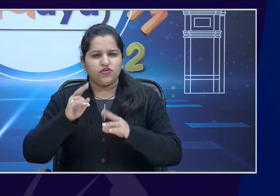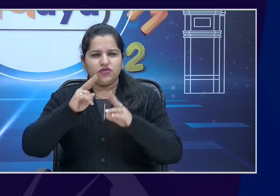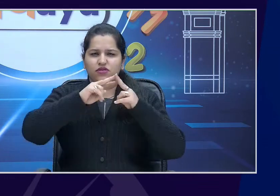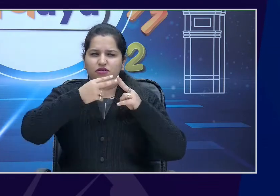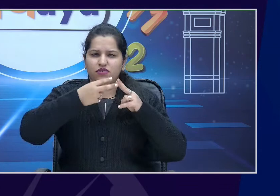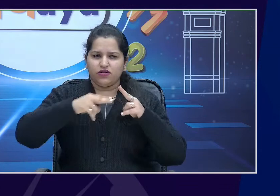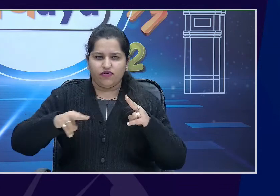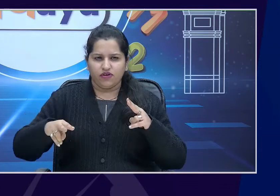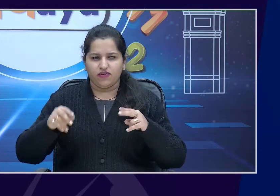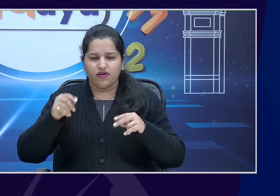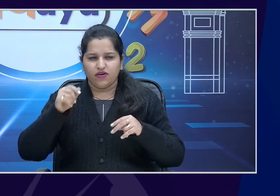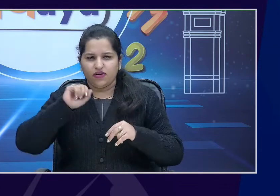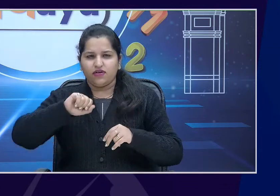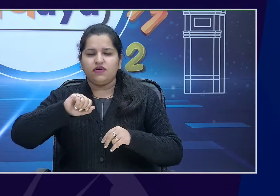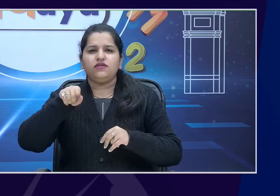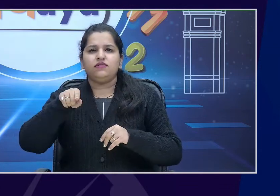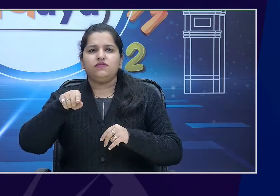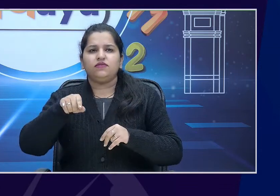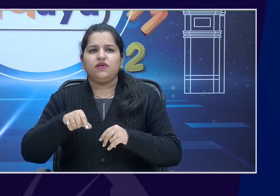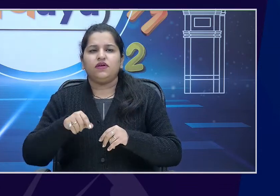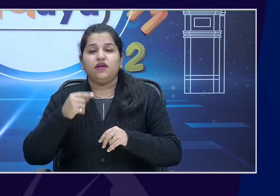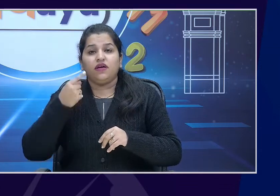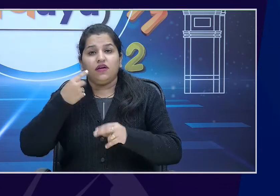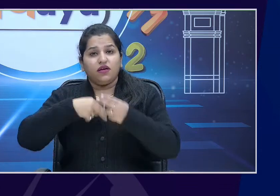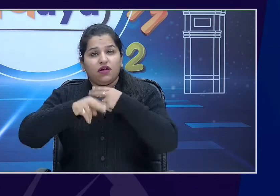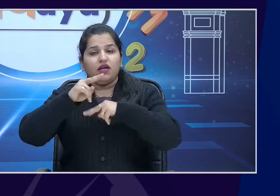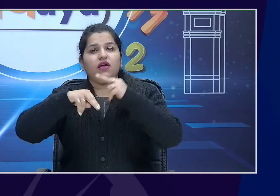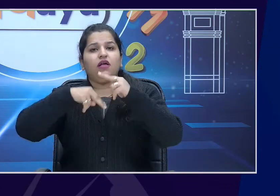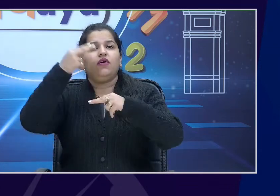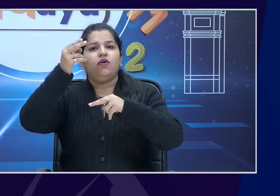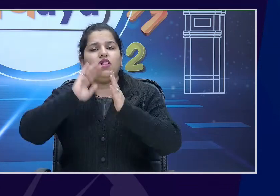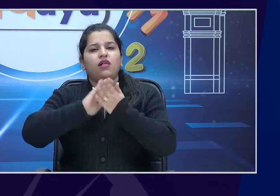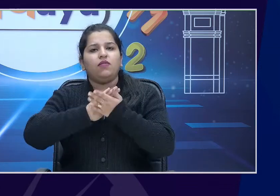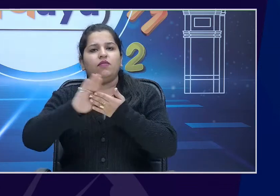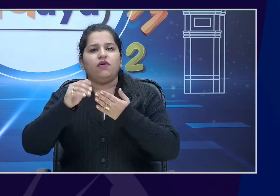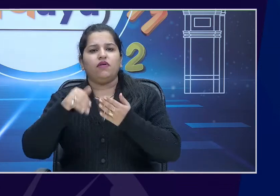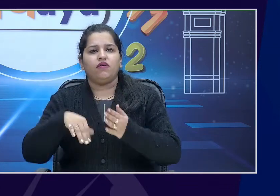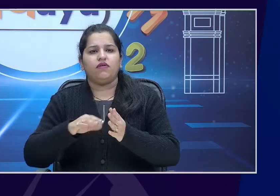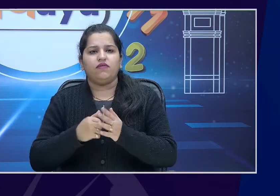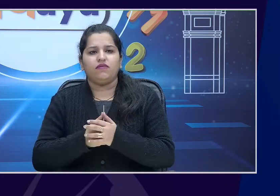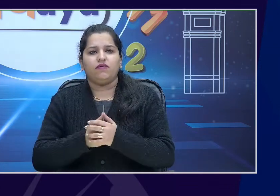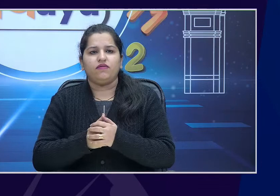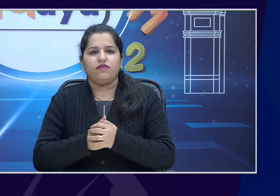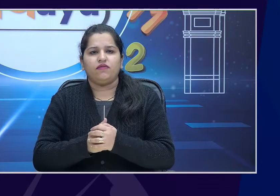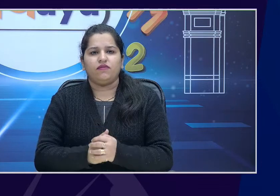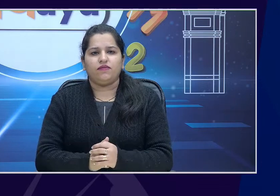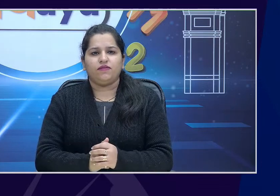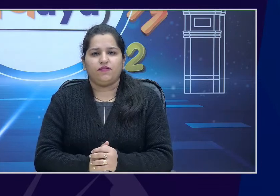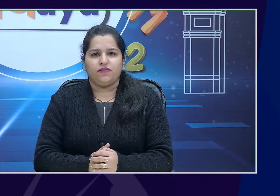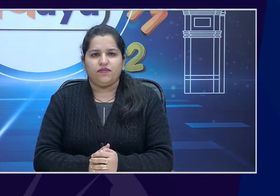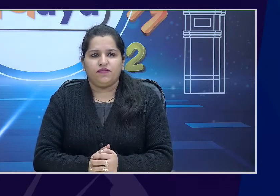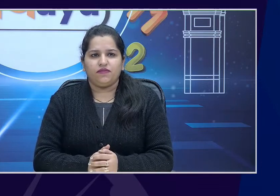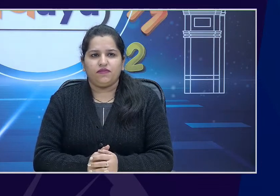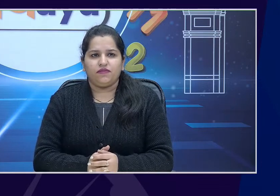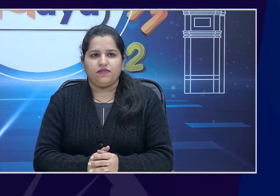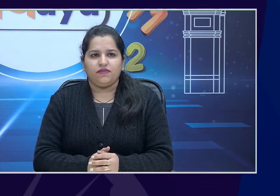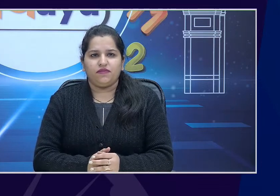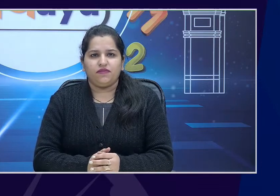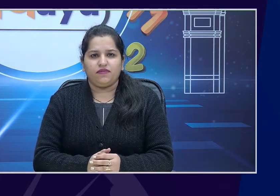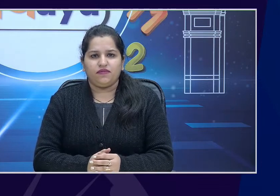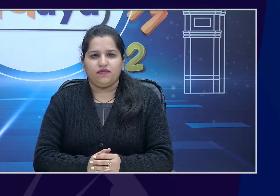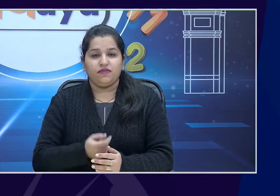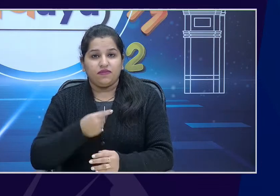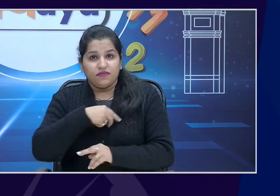diary actually is all about. Okay. Clear, ma'am? Yes, ma'am.